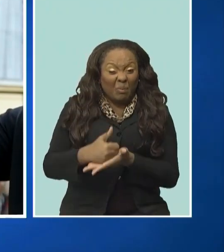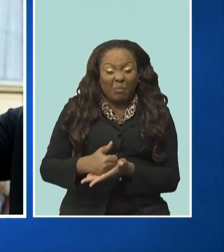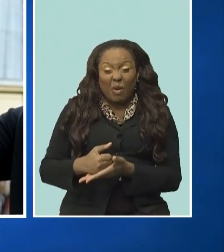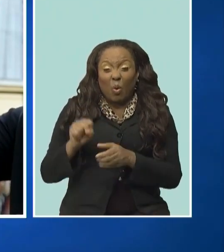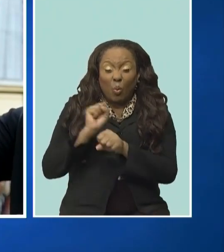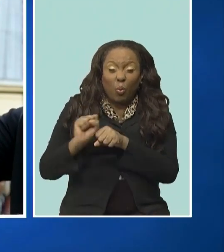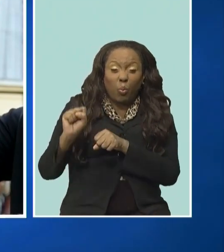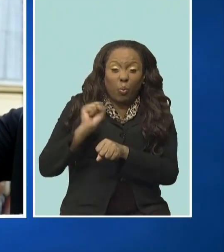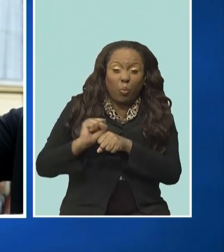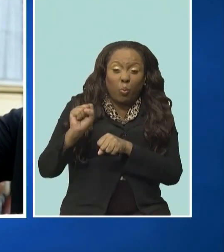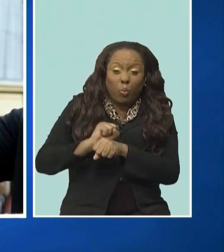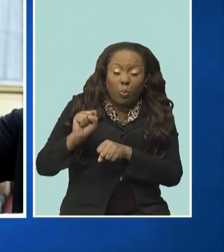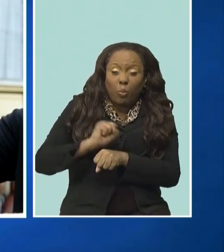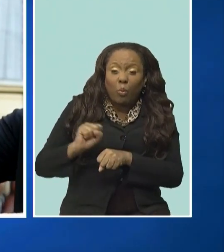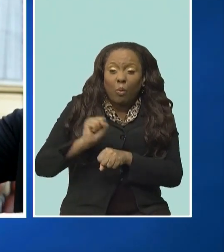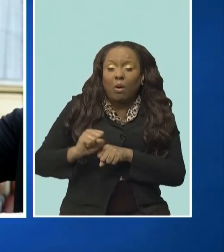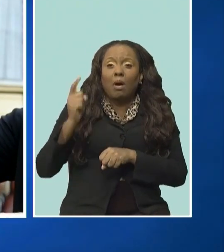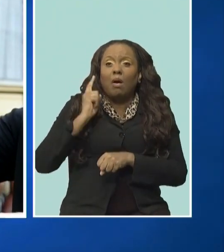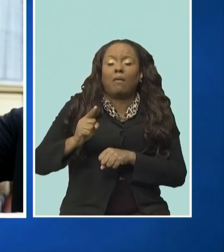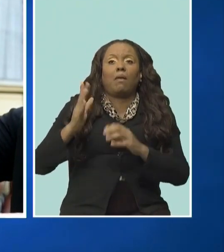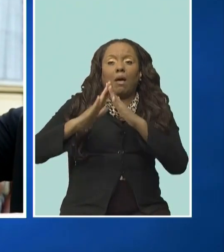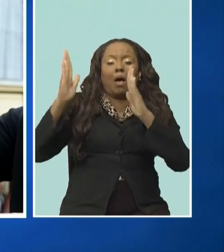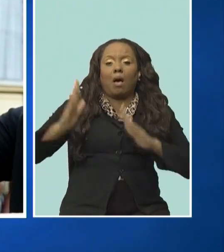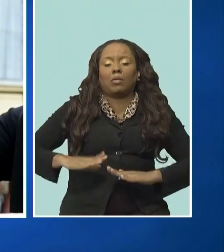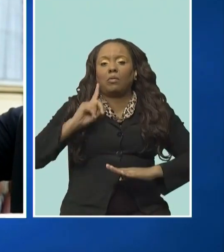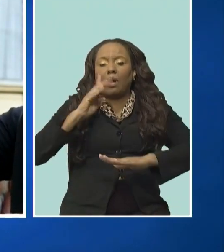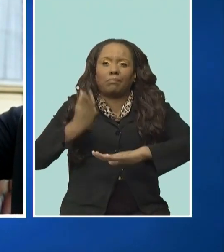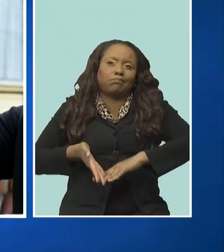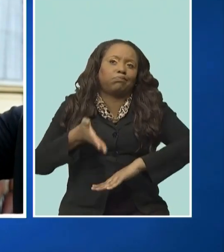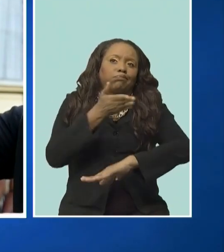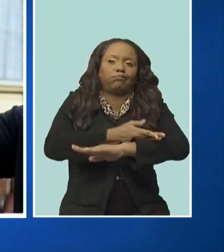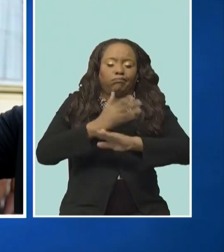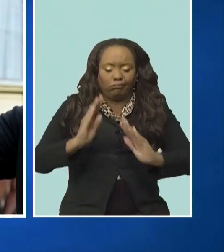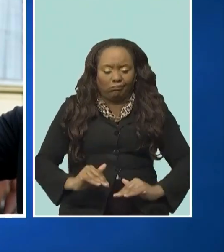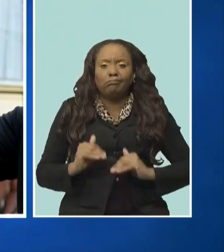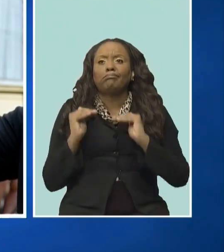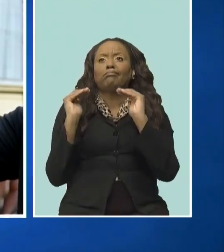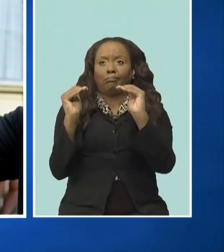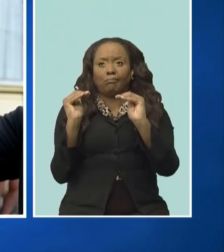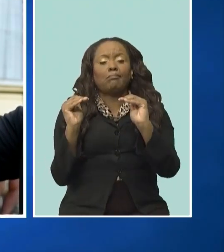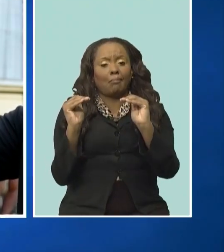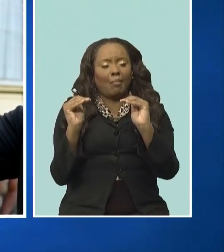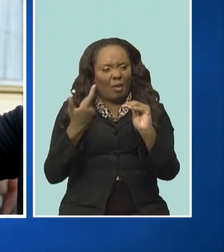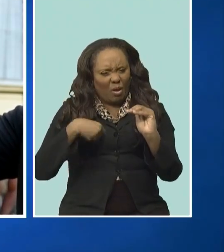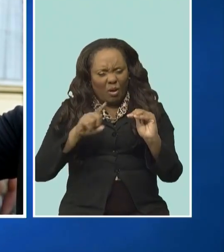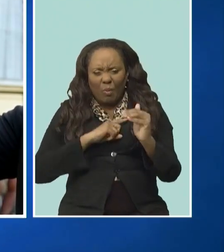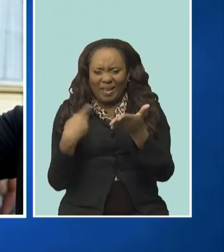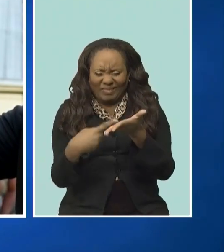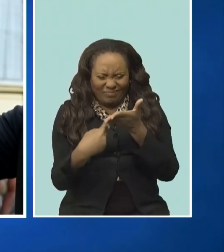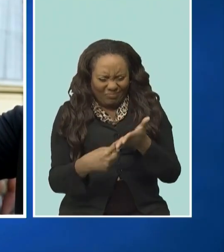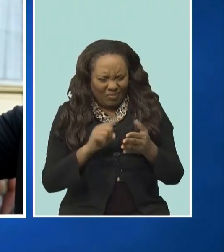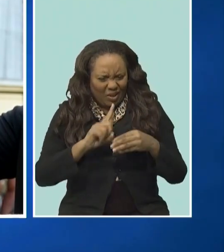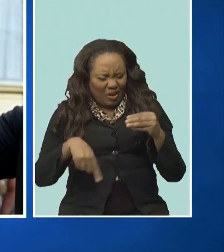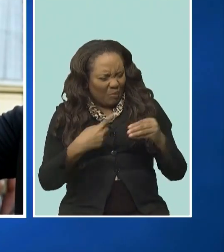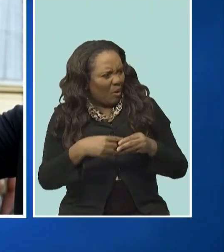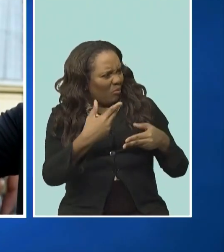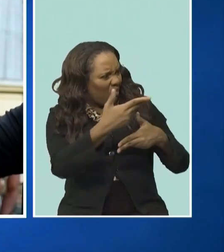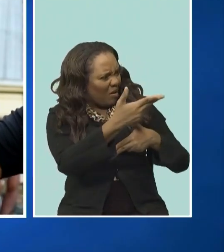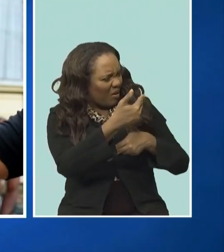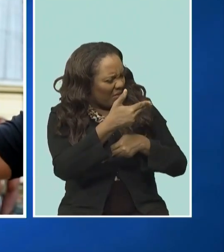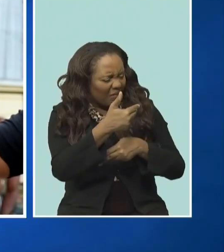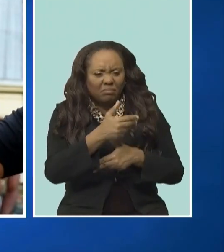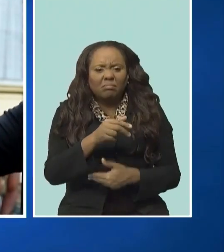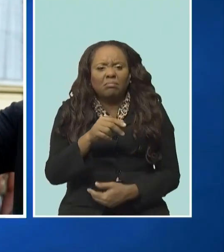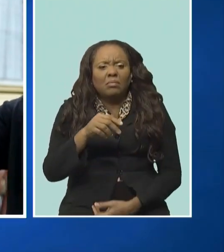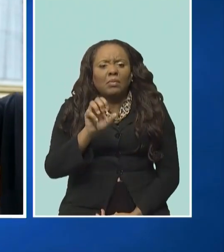that they get that help to be able to bring their houses up to the standard. And we talk about distribution of hurricane straps